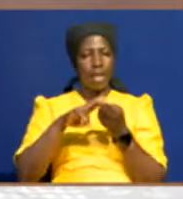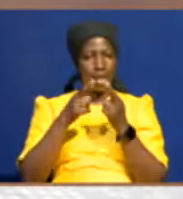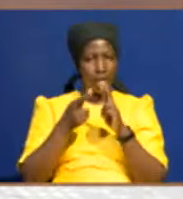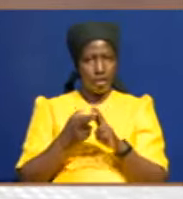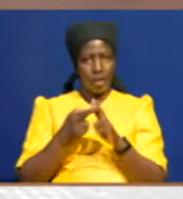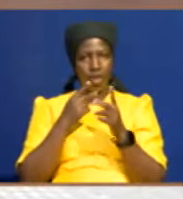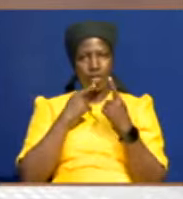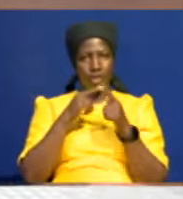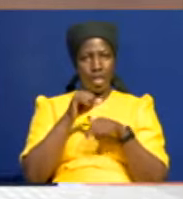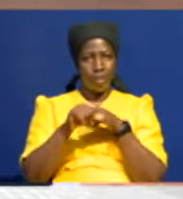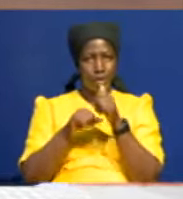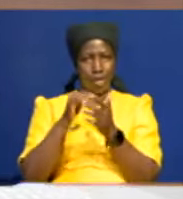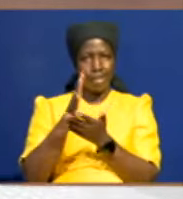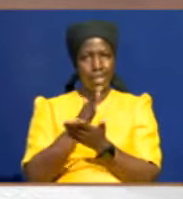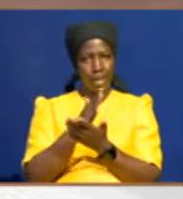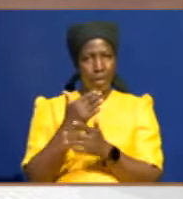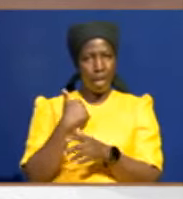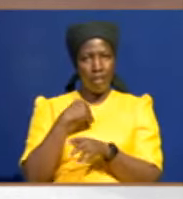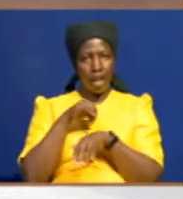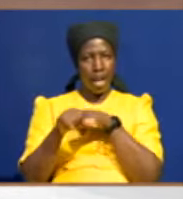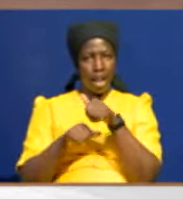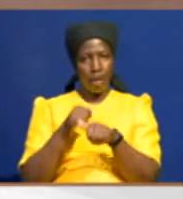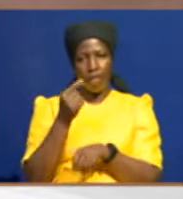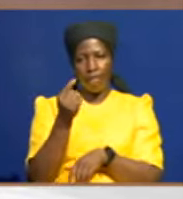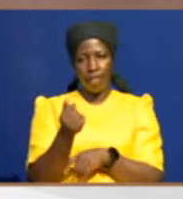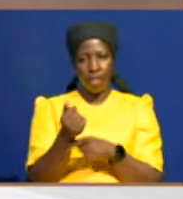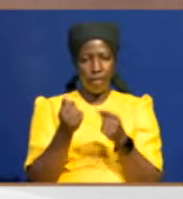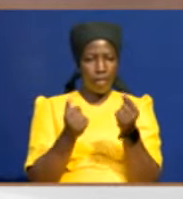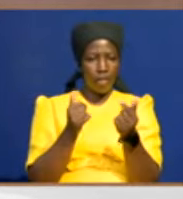Speaking about the sectors, there are at least a few of them.